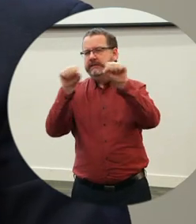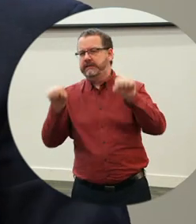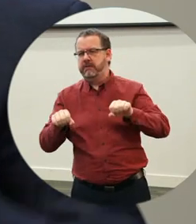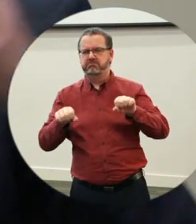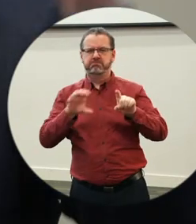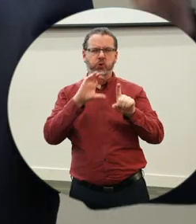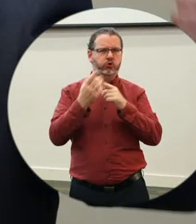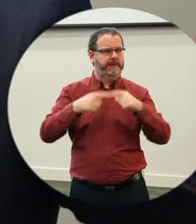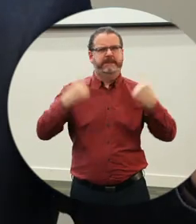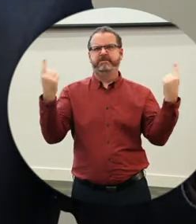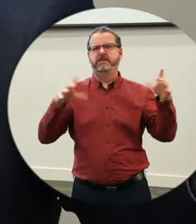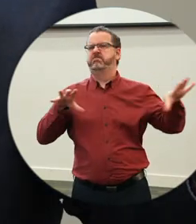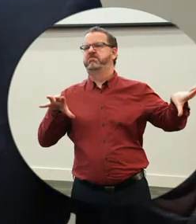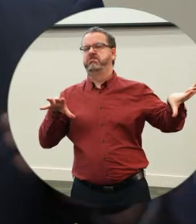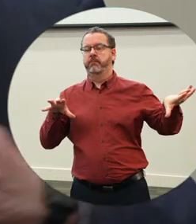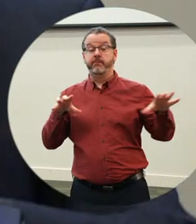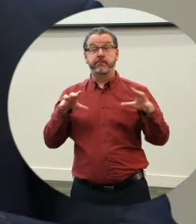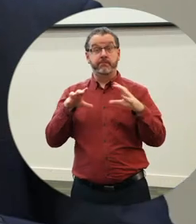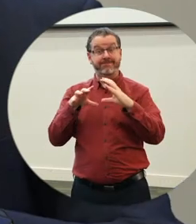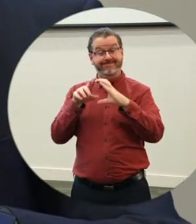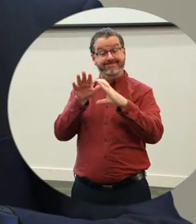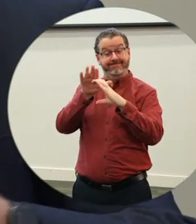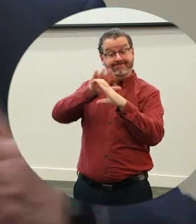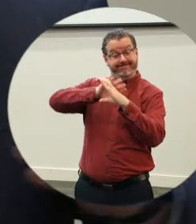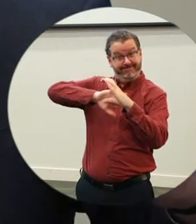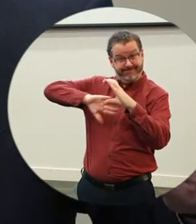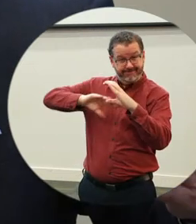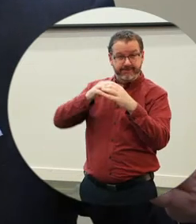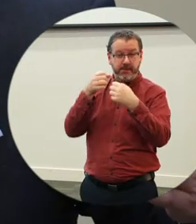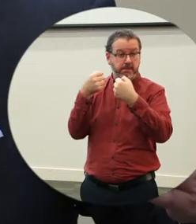of on the boundaries of Dublin City and Dublin County, where